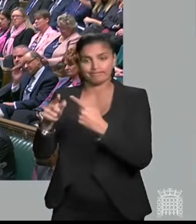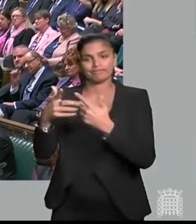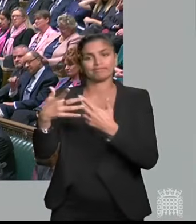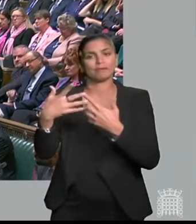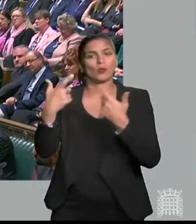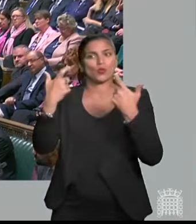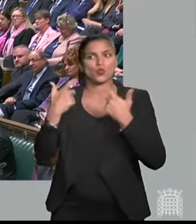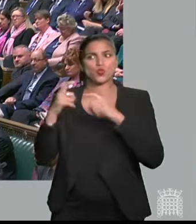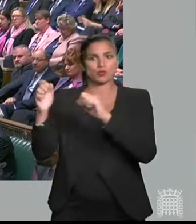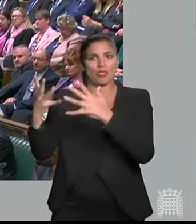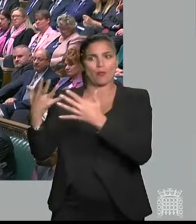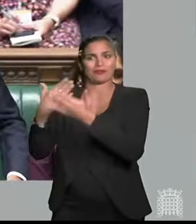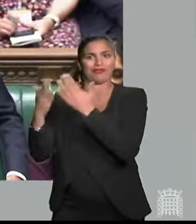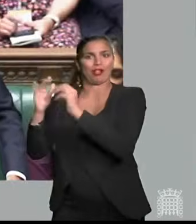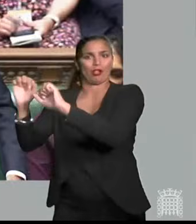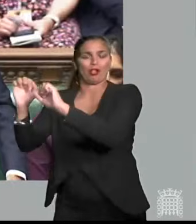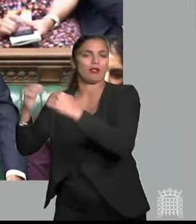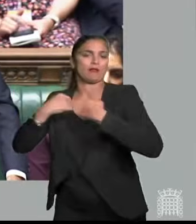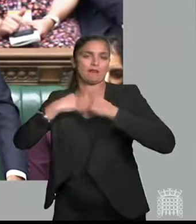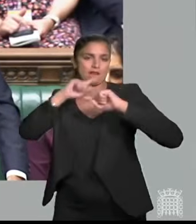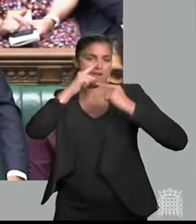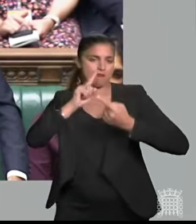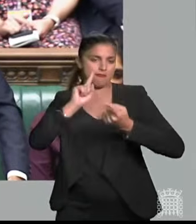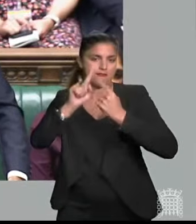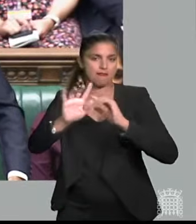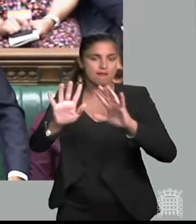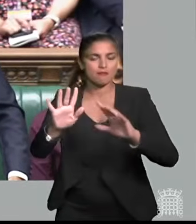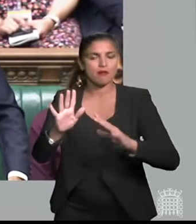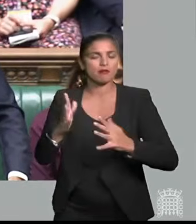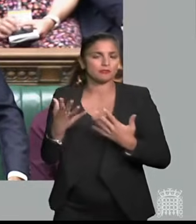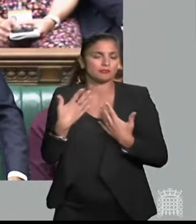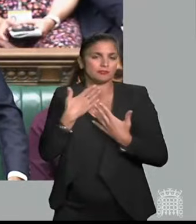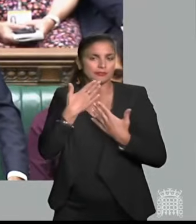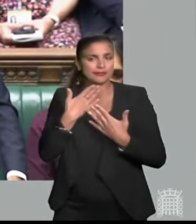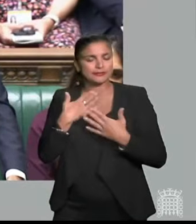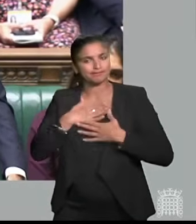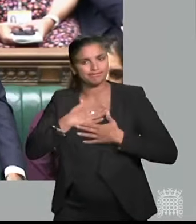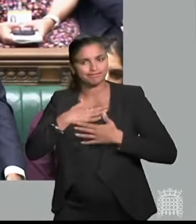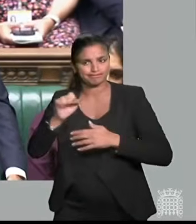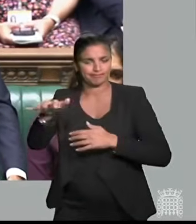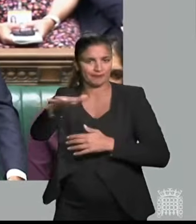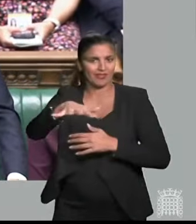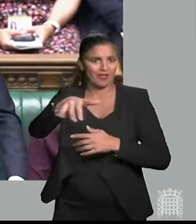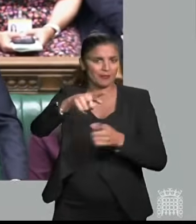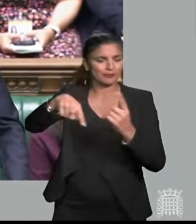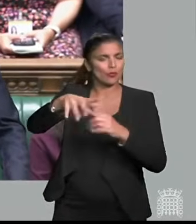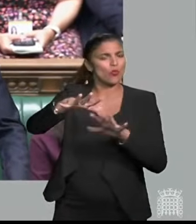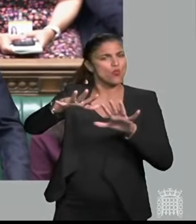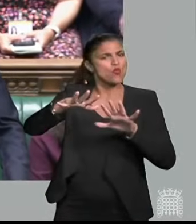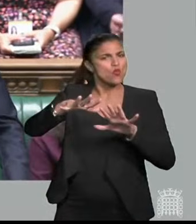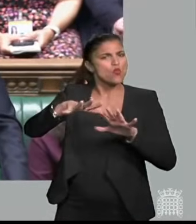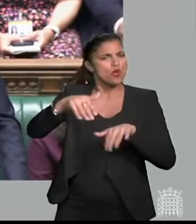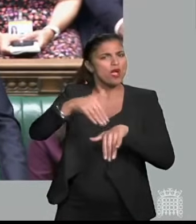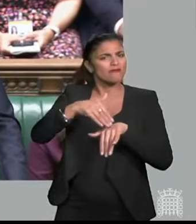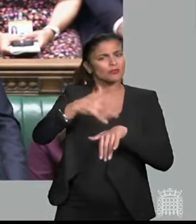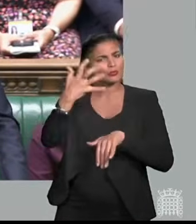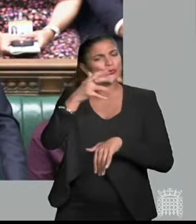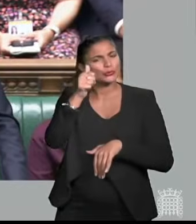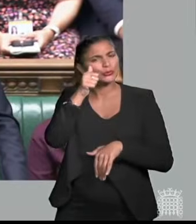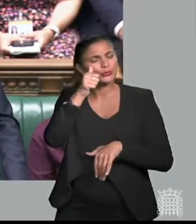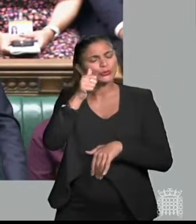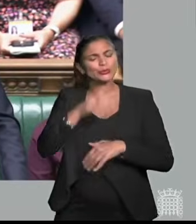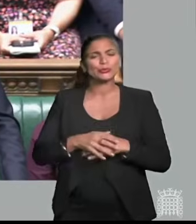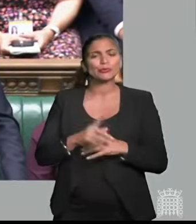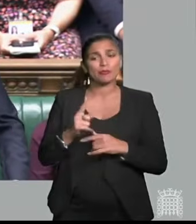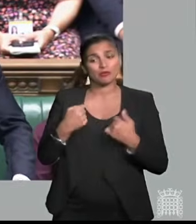join her in expressing my sympathies to families affected? And I would like to reassure her that this government is doing everything we can to tackle